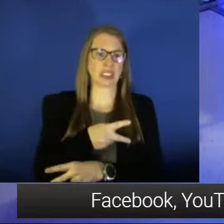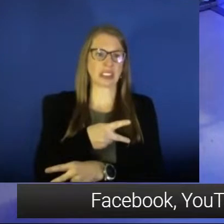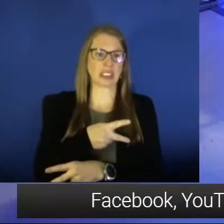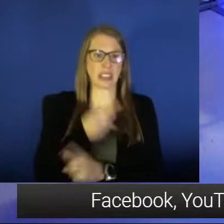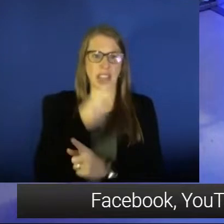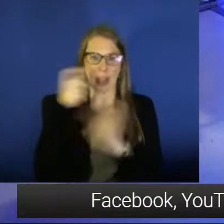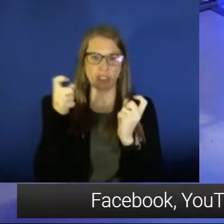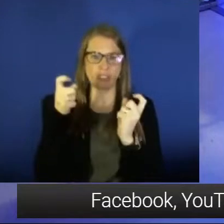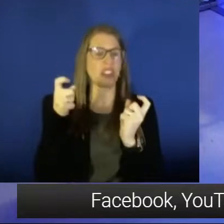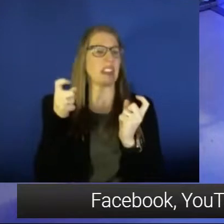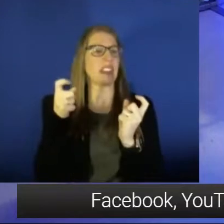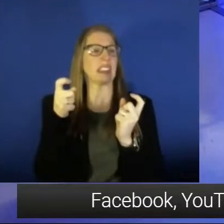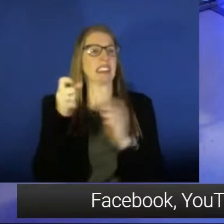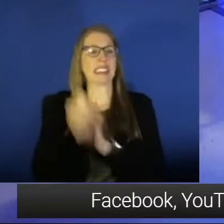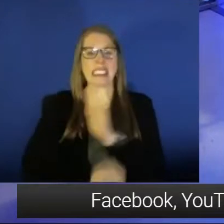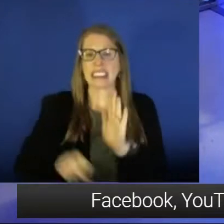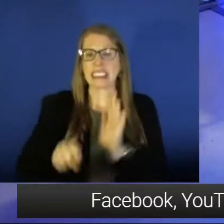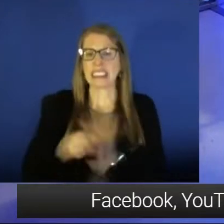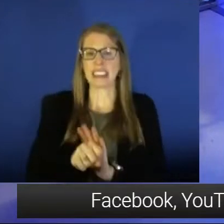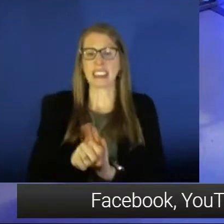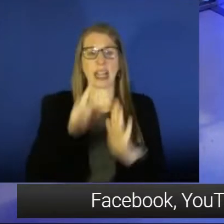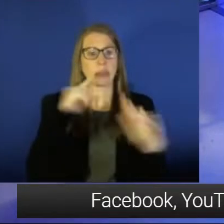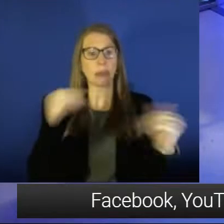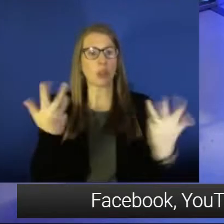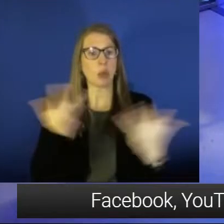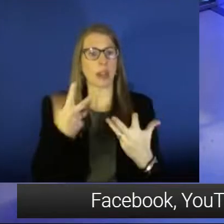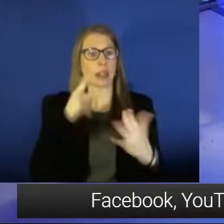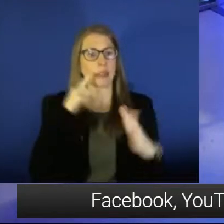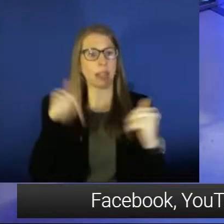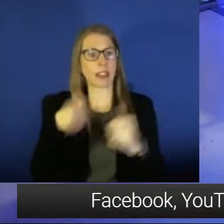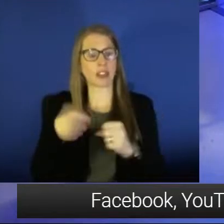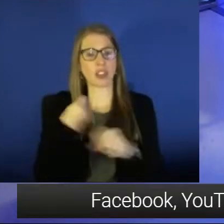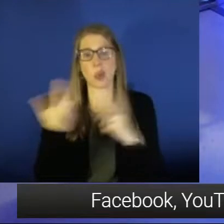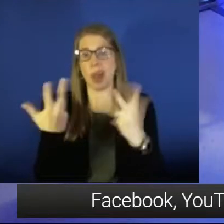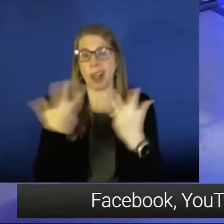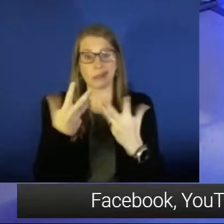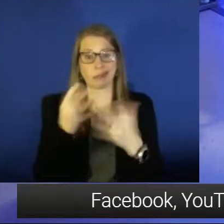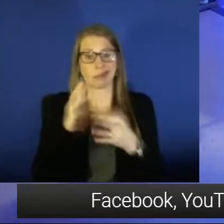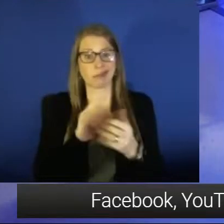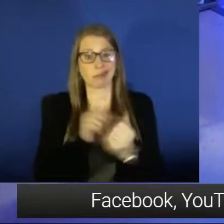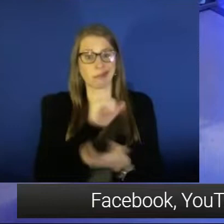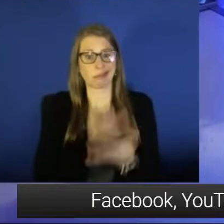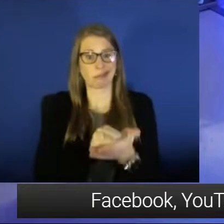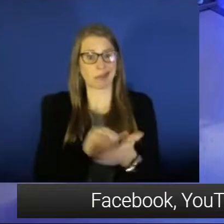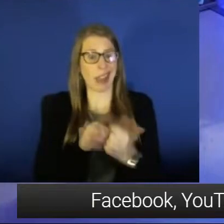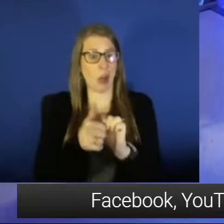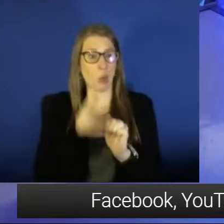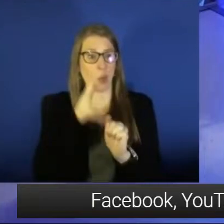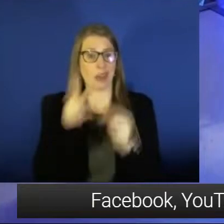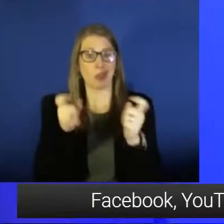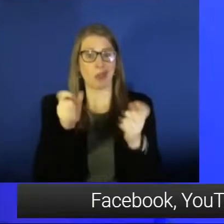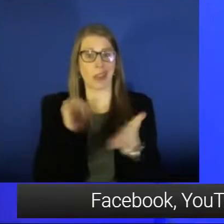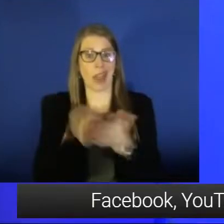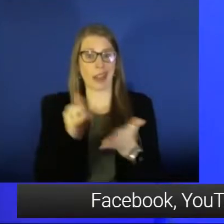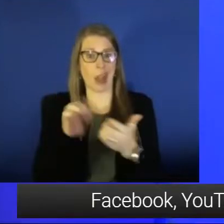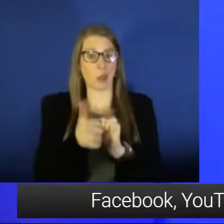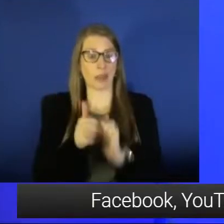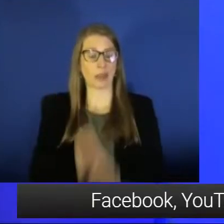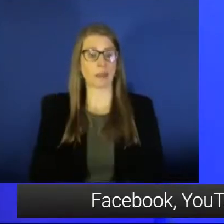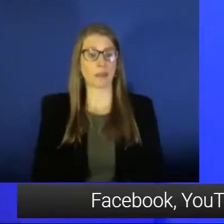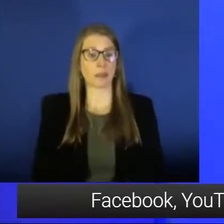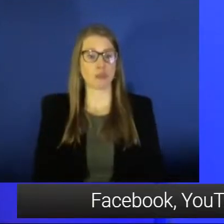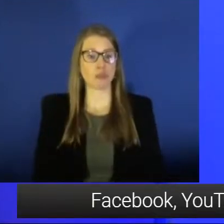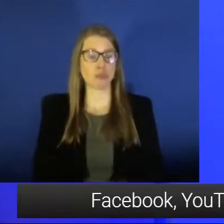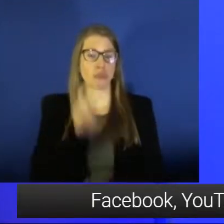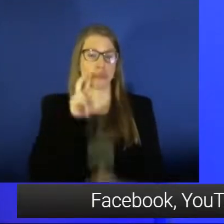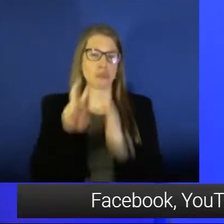just talk to us what to expect. What do you think we're going to expect this year when it comes to that and how we're going to handle it? Well, it's a little hard to predict, but it's been